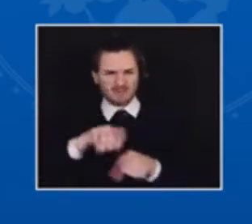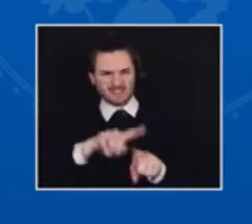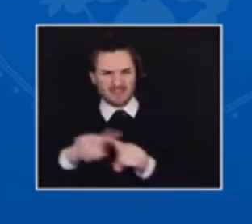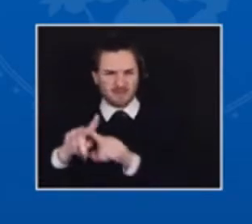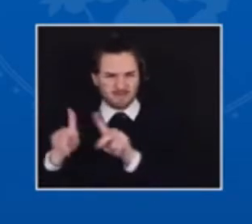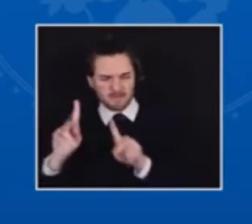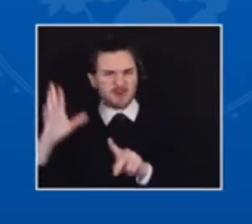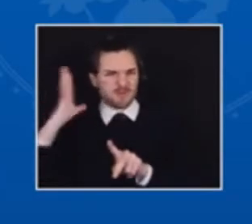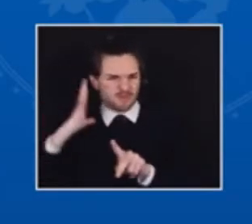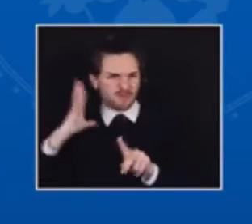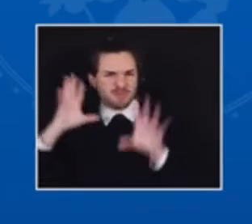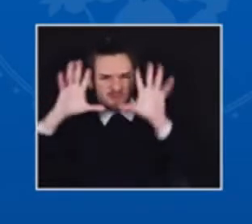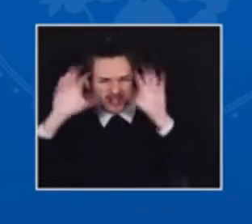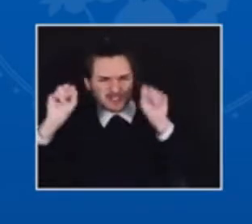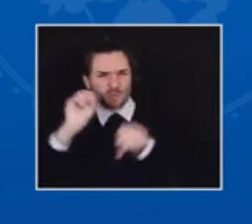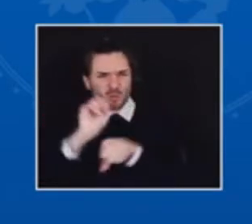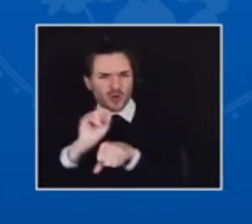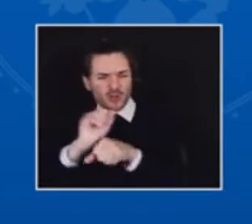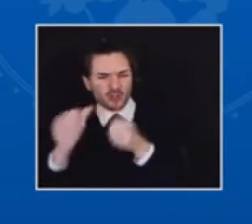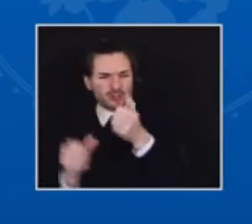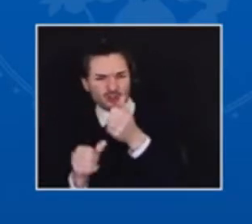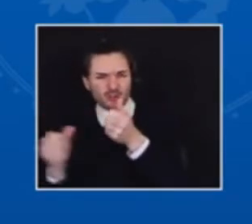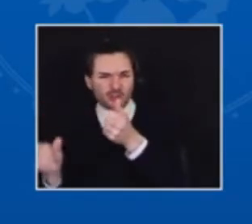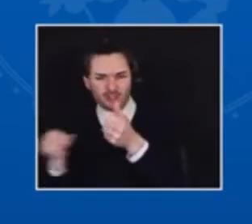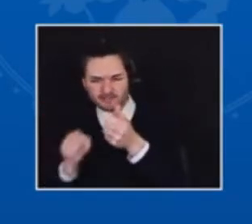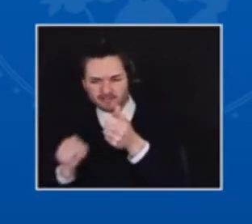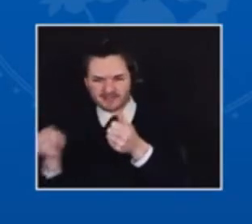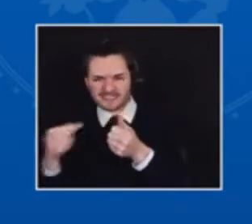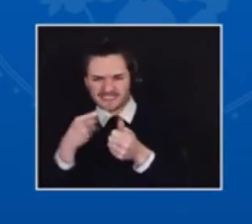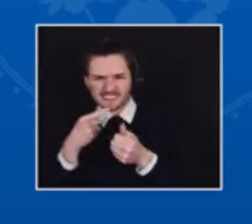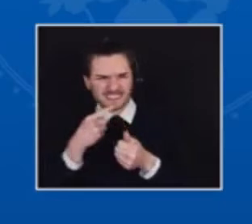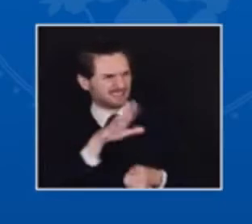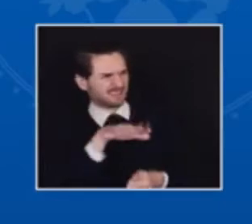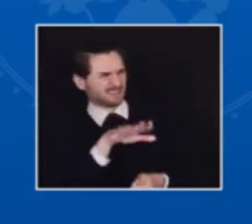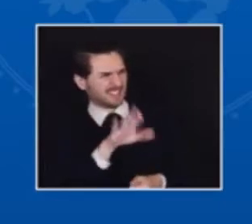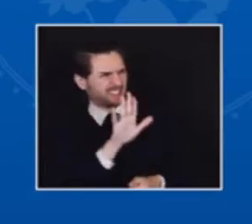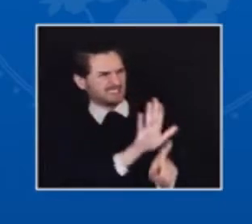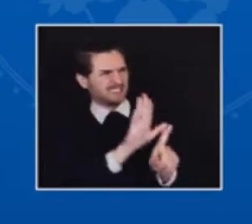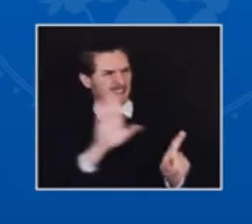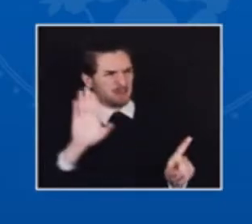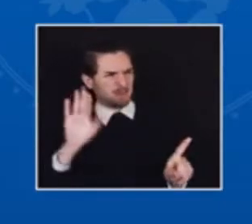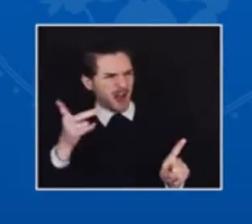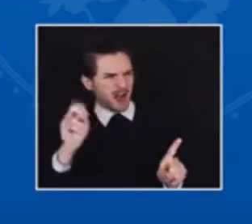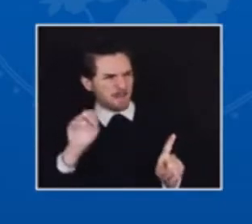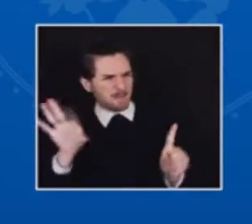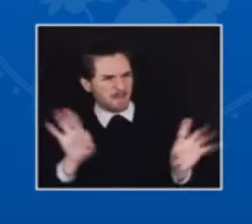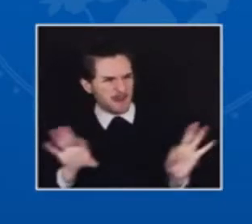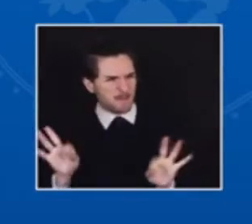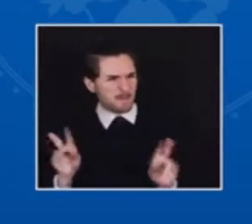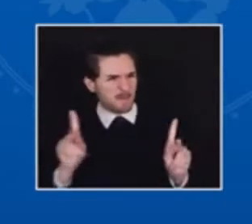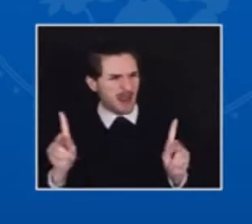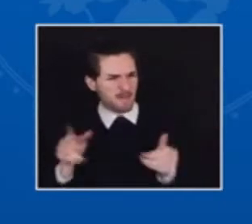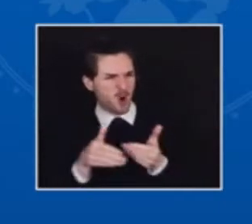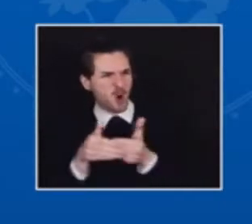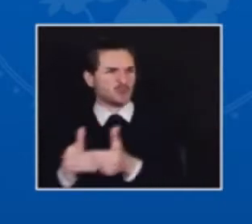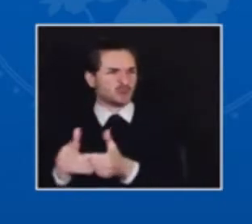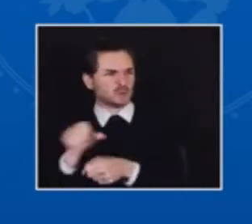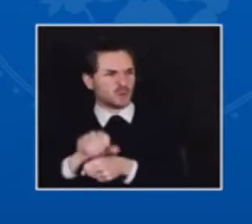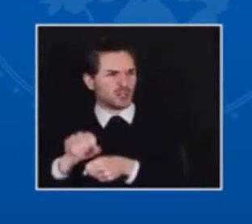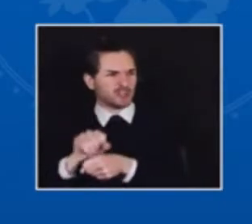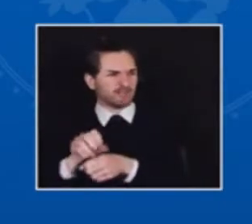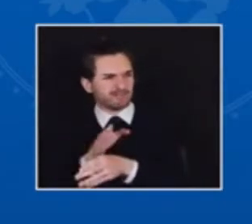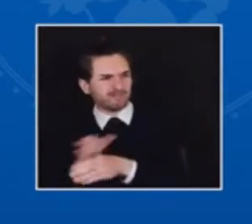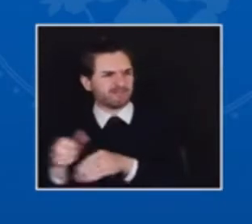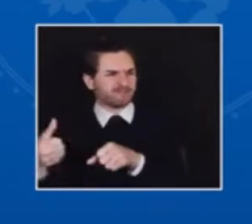we're corporate Democrats and too close to oil and gas and other interests that they don't like I'm wondering what effect that list which includes people like